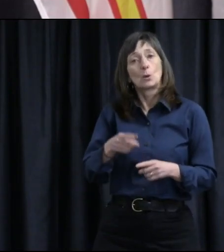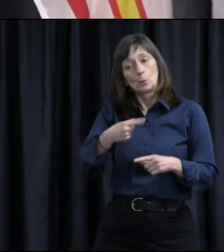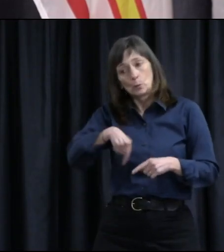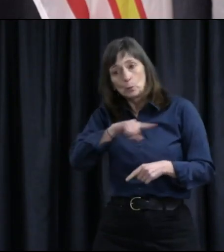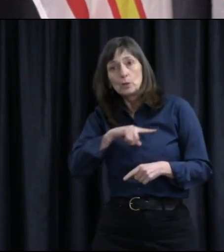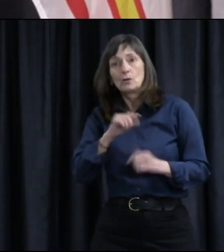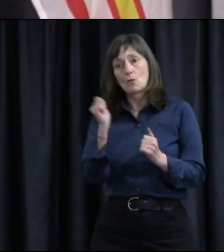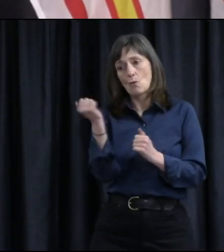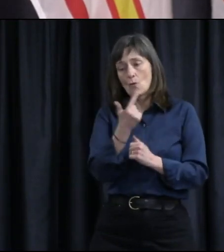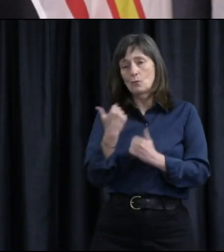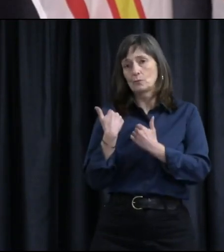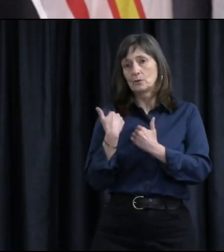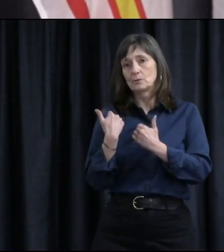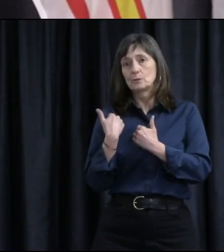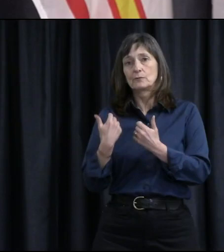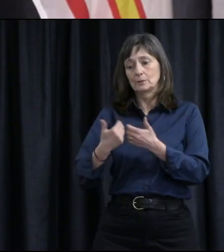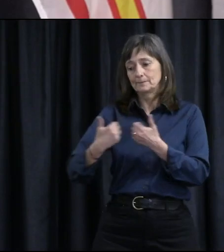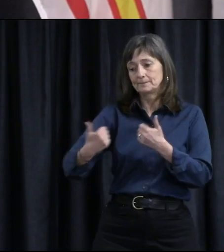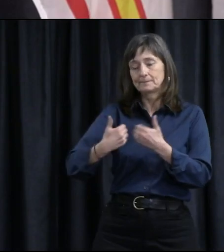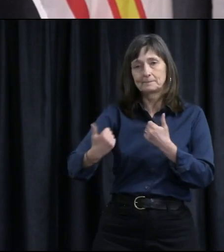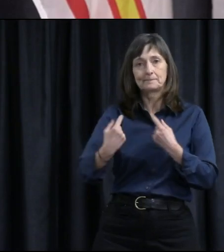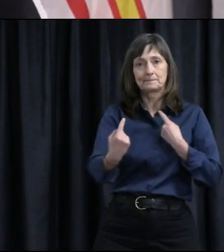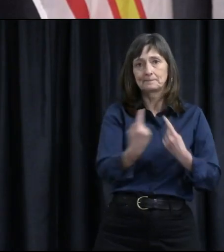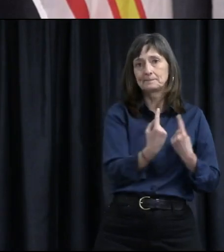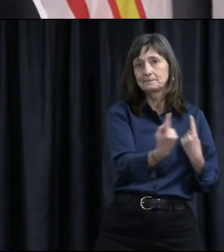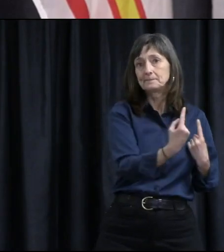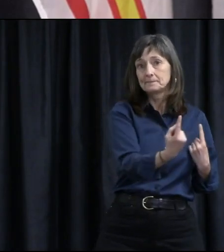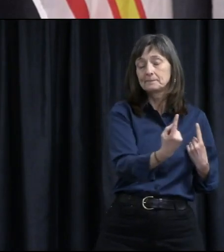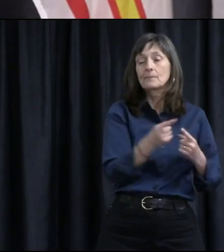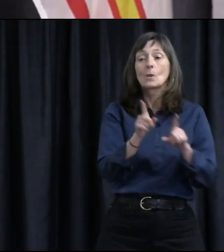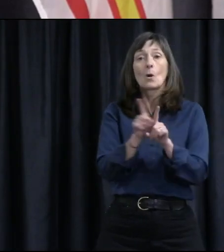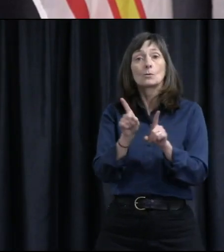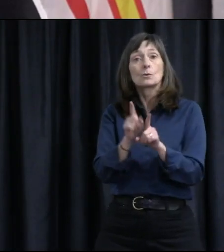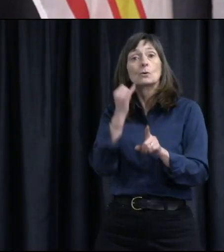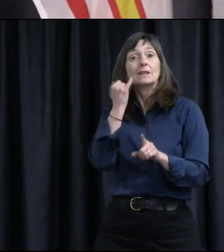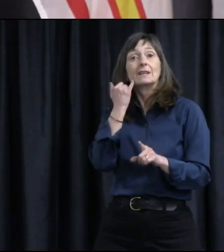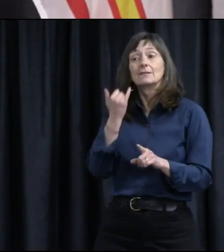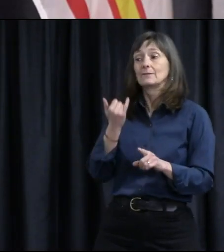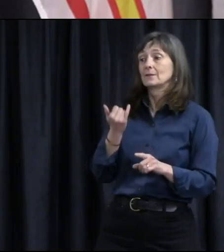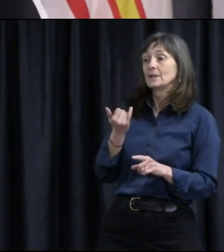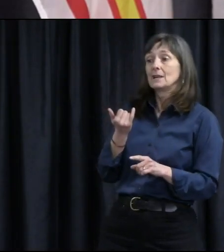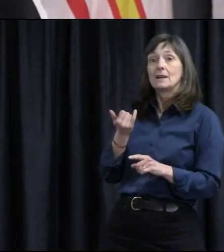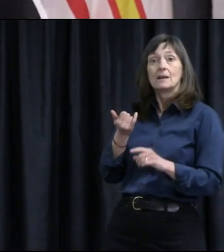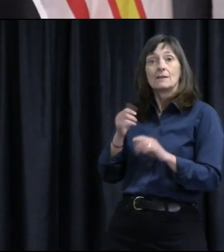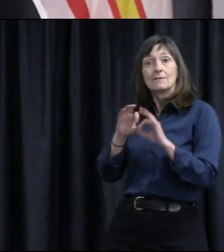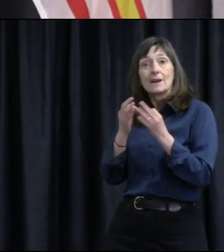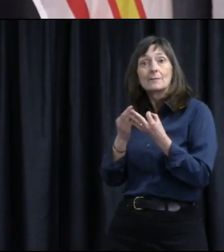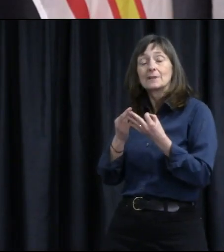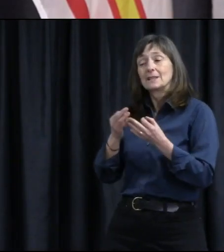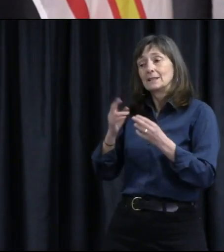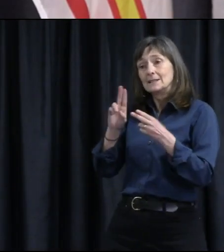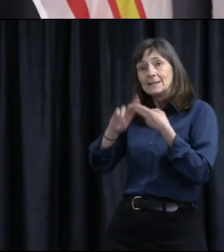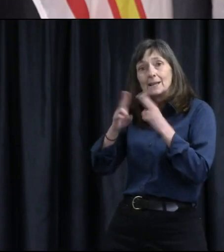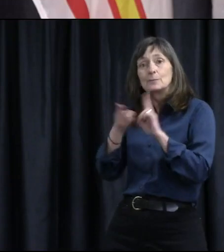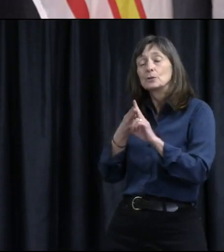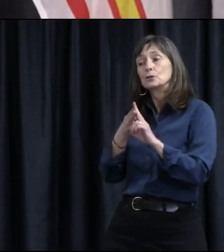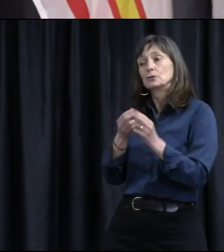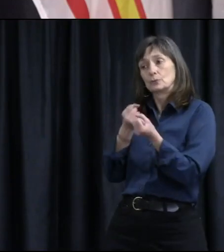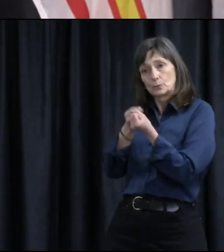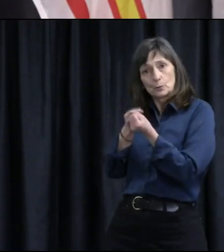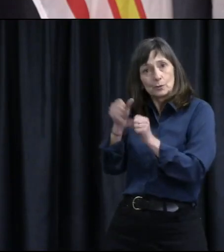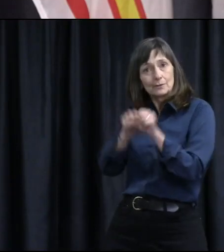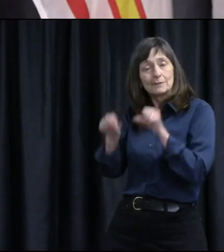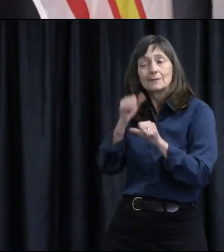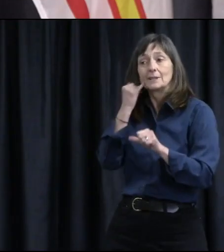distancing, supporting our loved ones and neighbours who are self-isolating, and practicing regular hand washing and good cough and sneeze